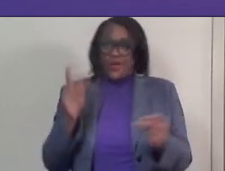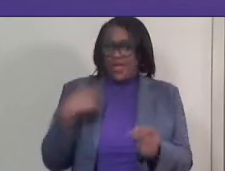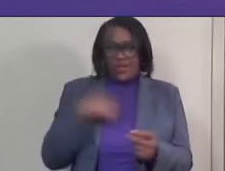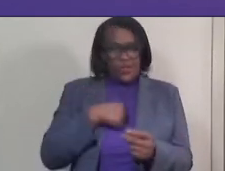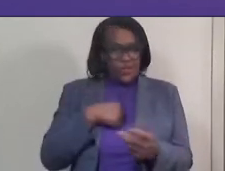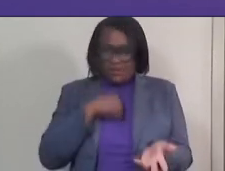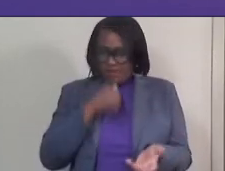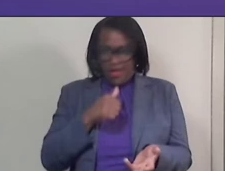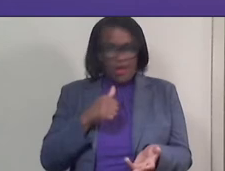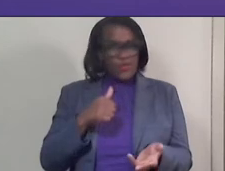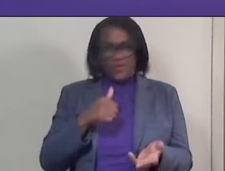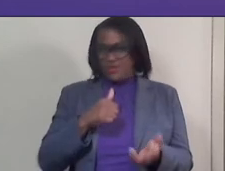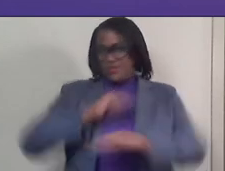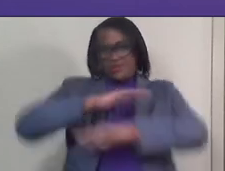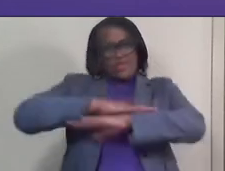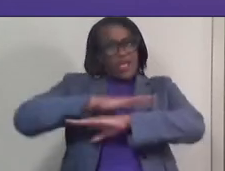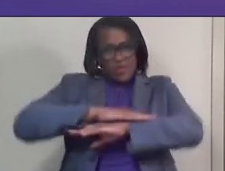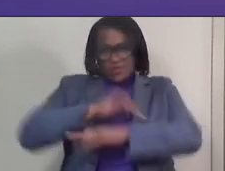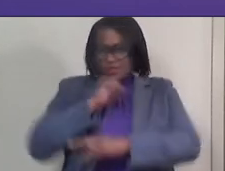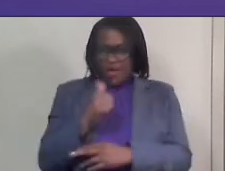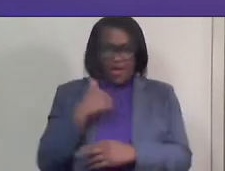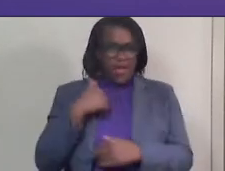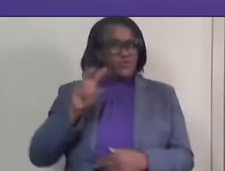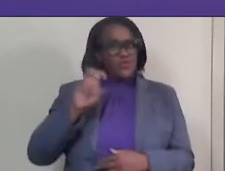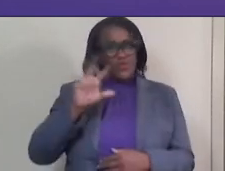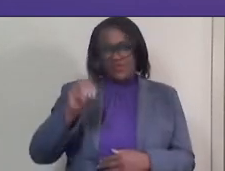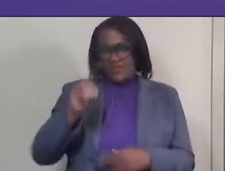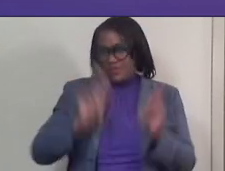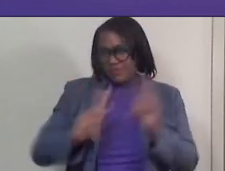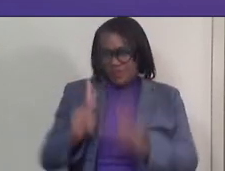out the tables, we won't have our 250 people.